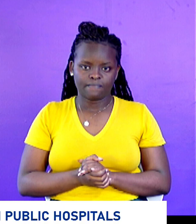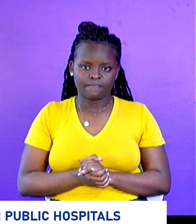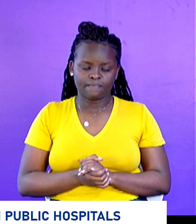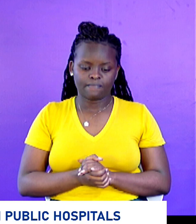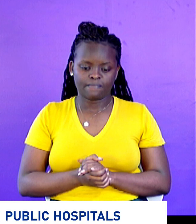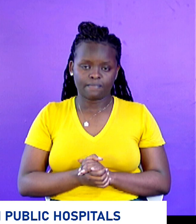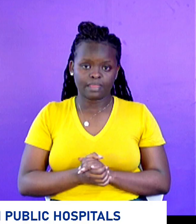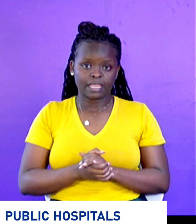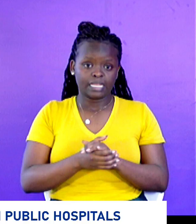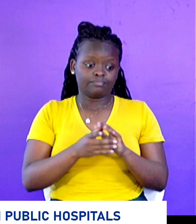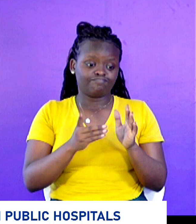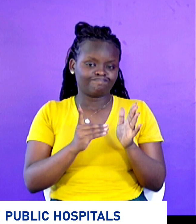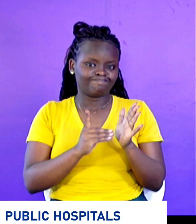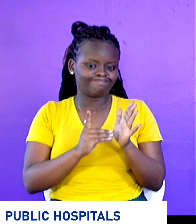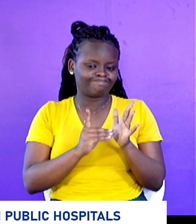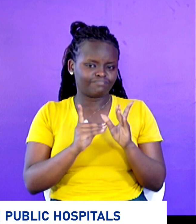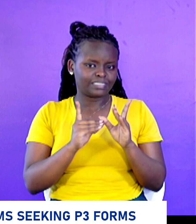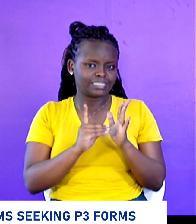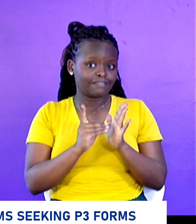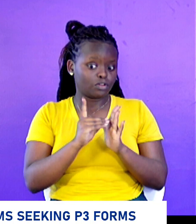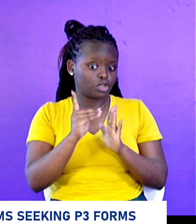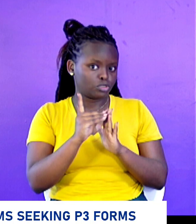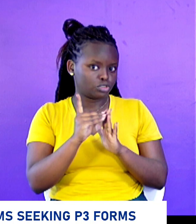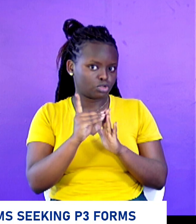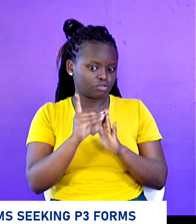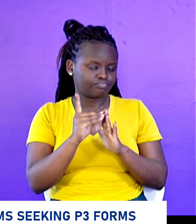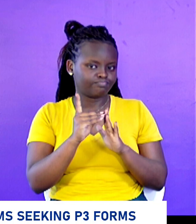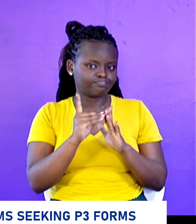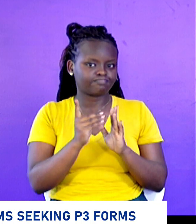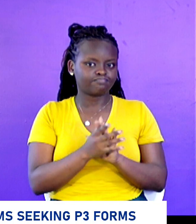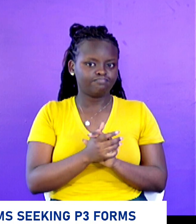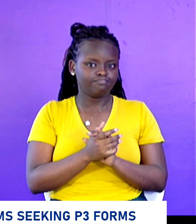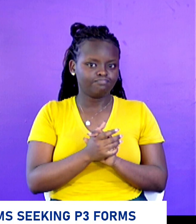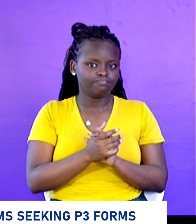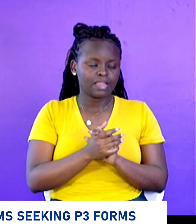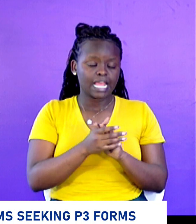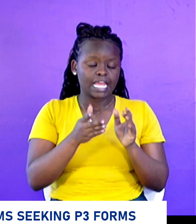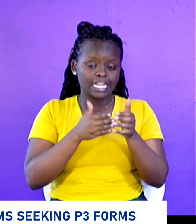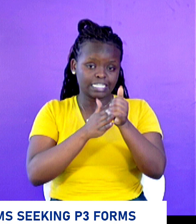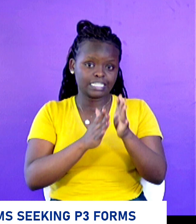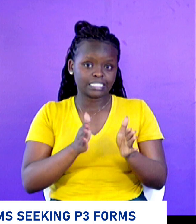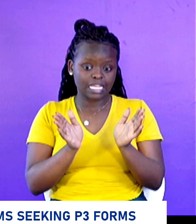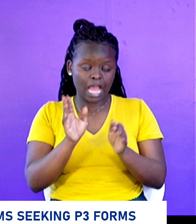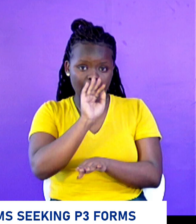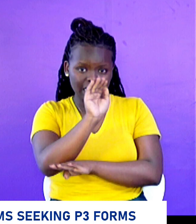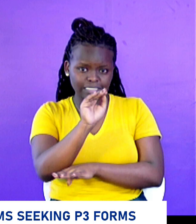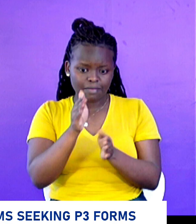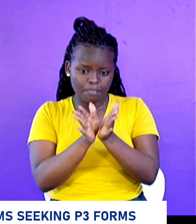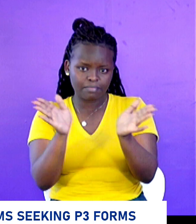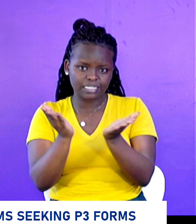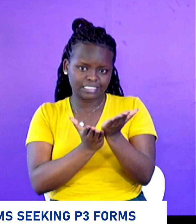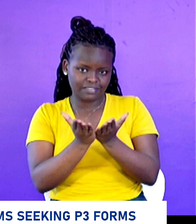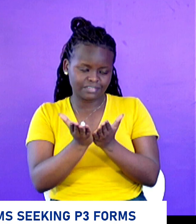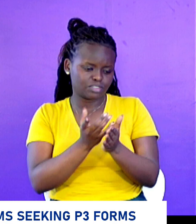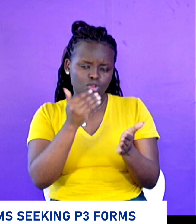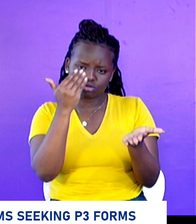At the Devolution Conference in Homa Bay County, leaders have urged public servants to stop charging survivors